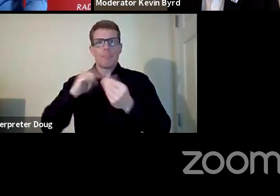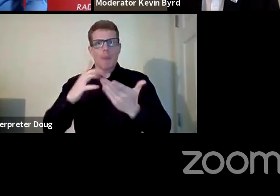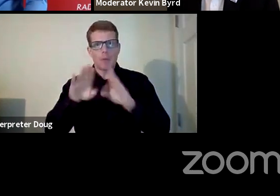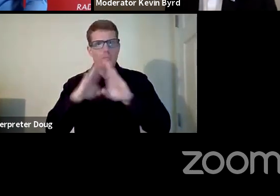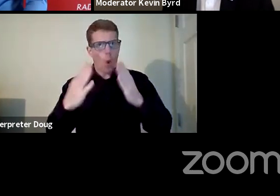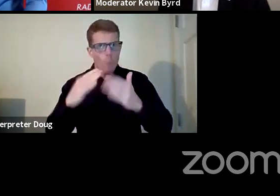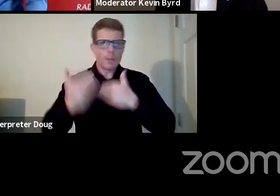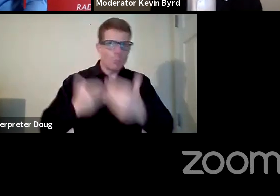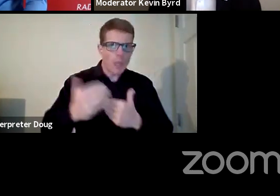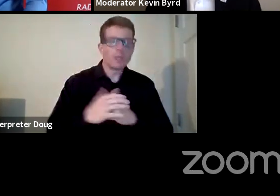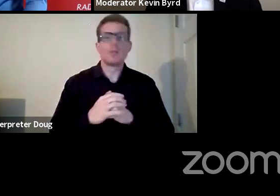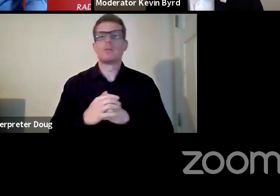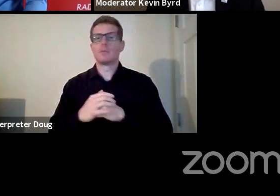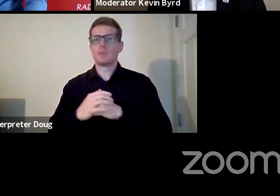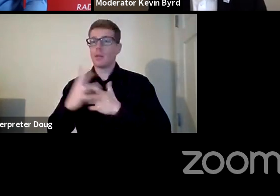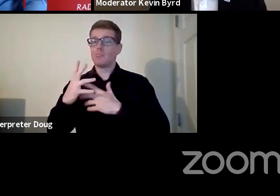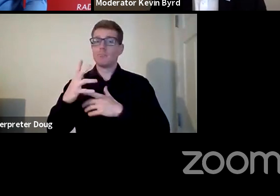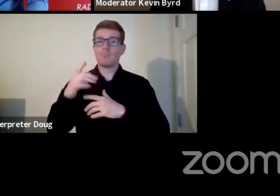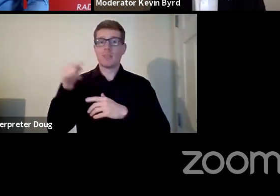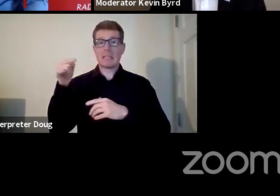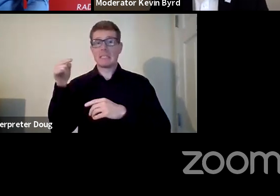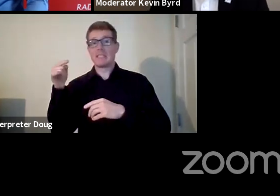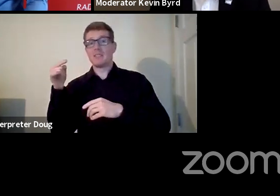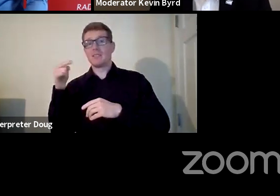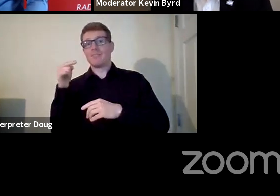of groups across campuses